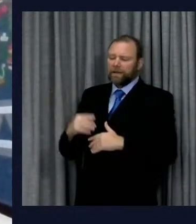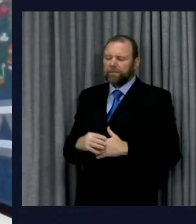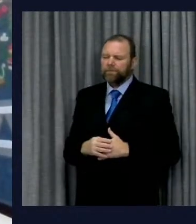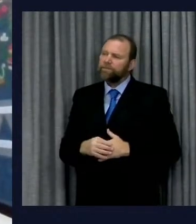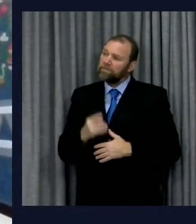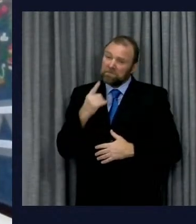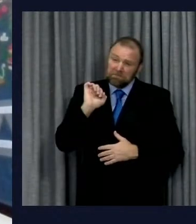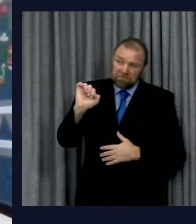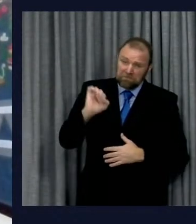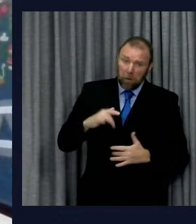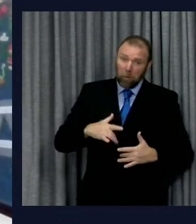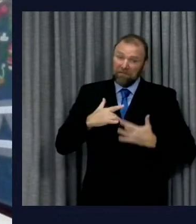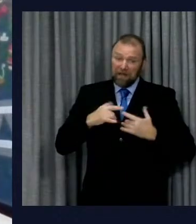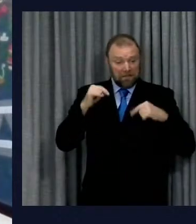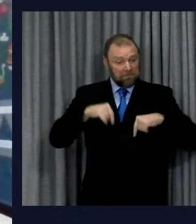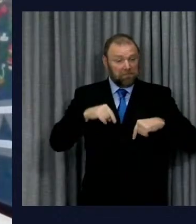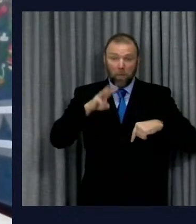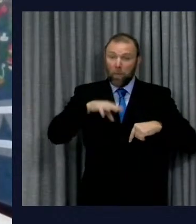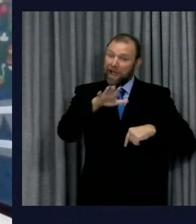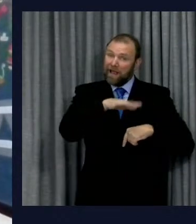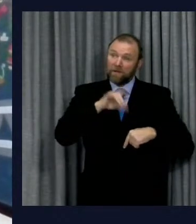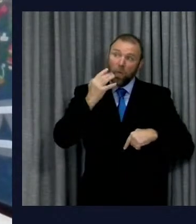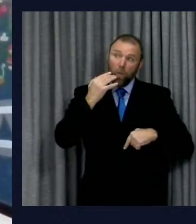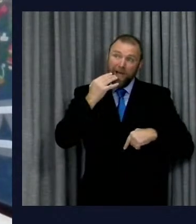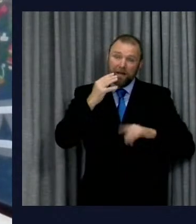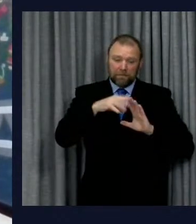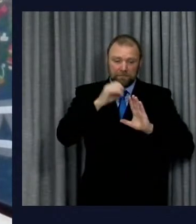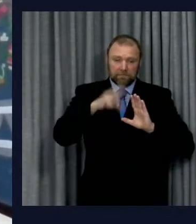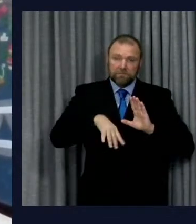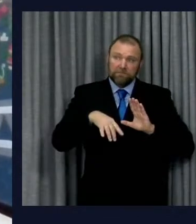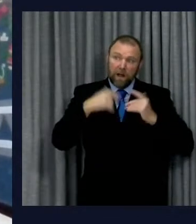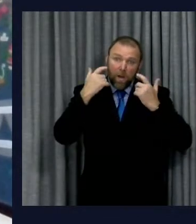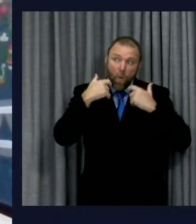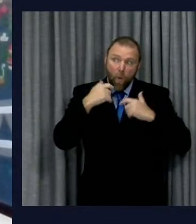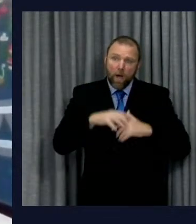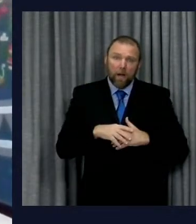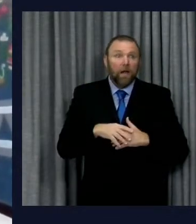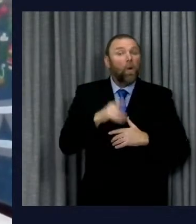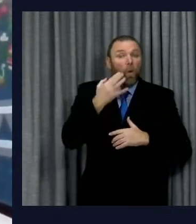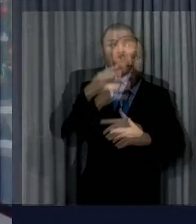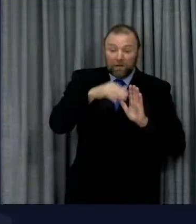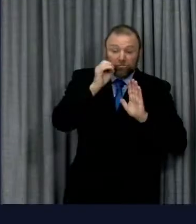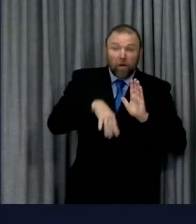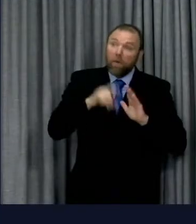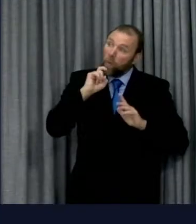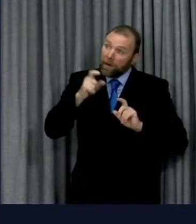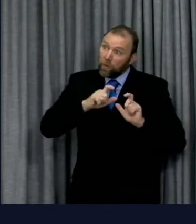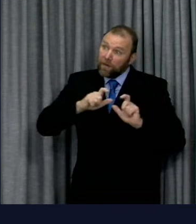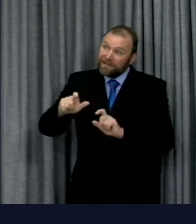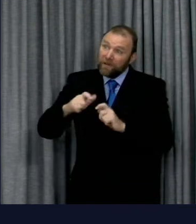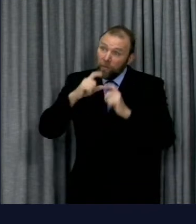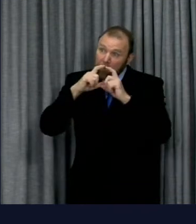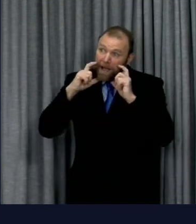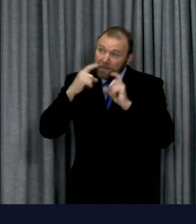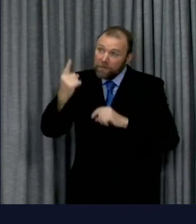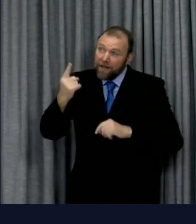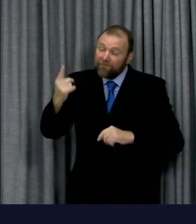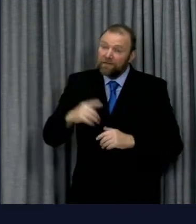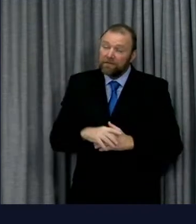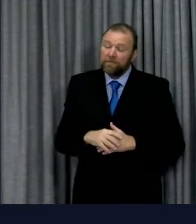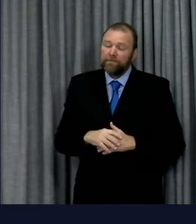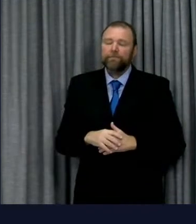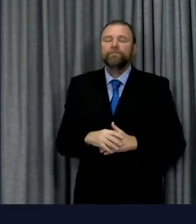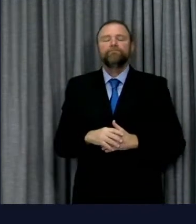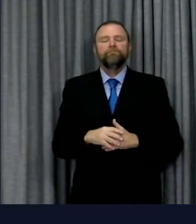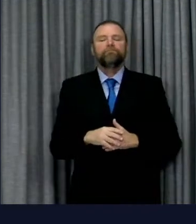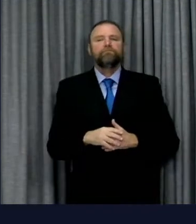that easing to happen in Wales? And when that does happen, will you continue to wear a mask? Well, we will review it on the